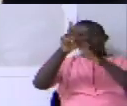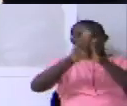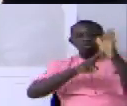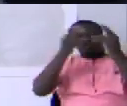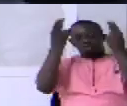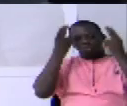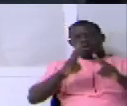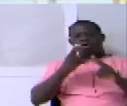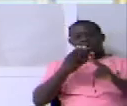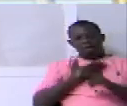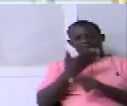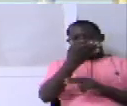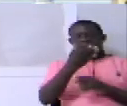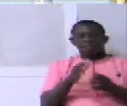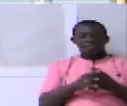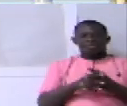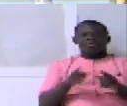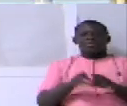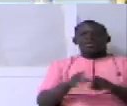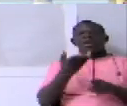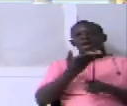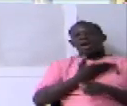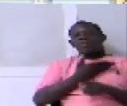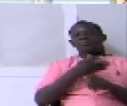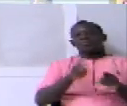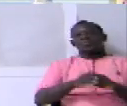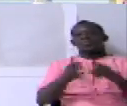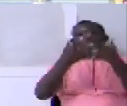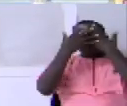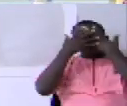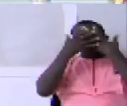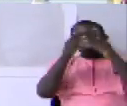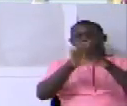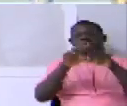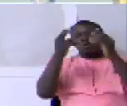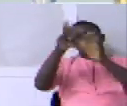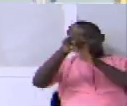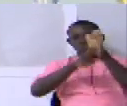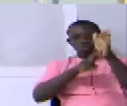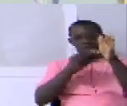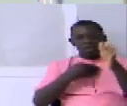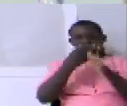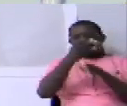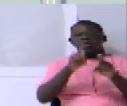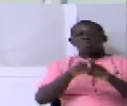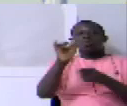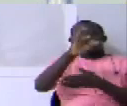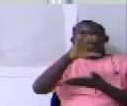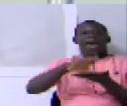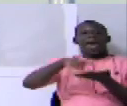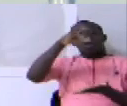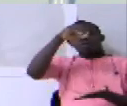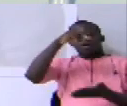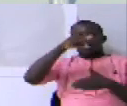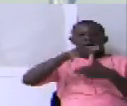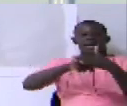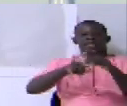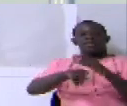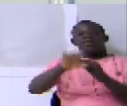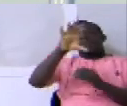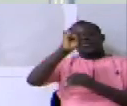prisons rules. So you have prisons rules, which were also adopted in